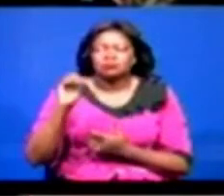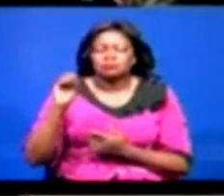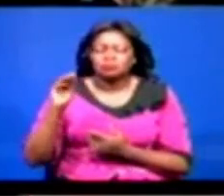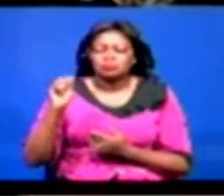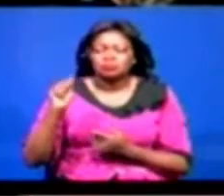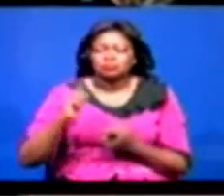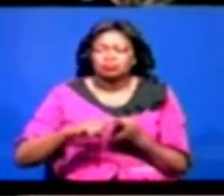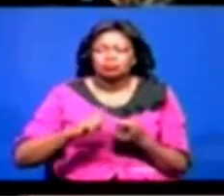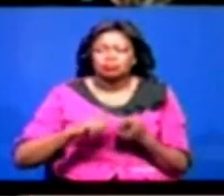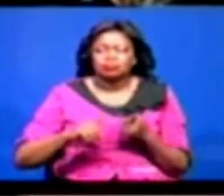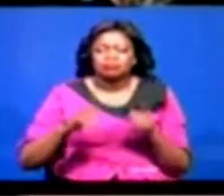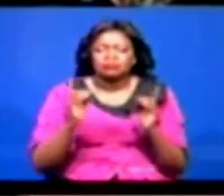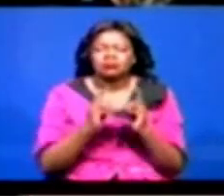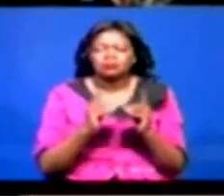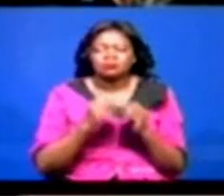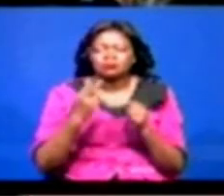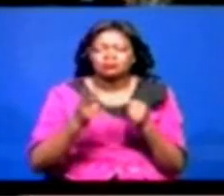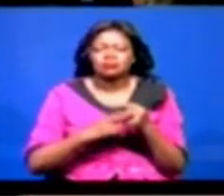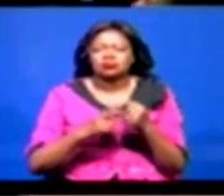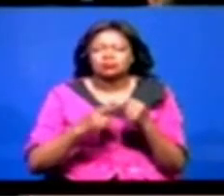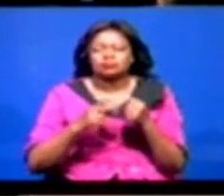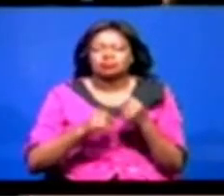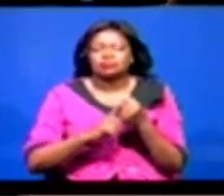dated the 26th of August 2022.